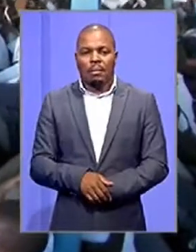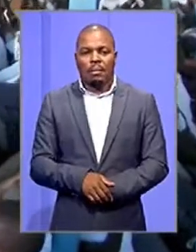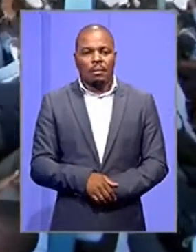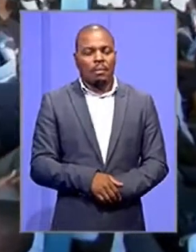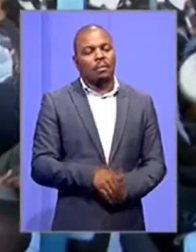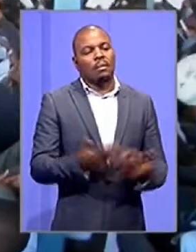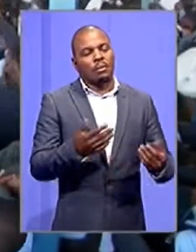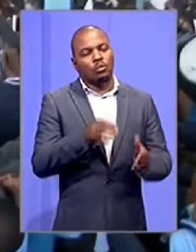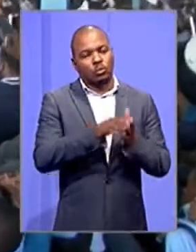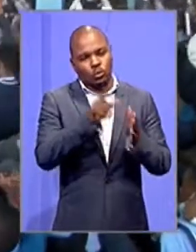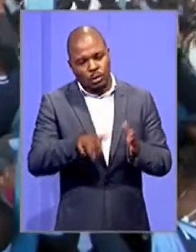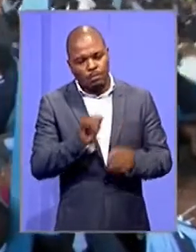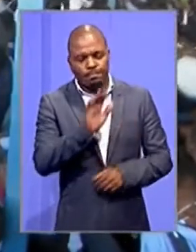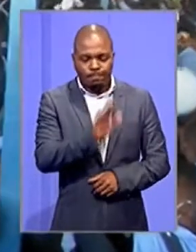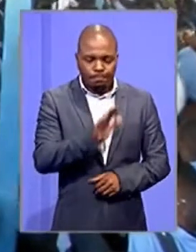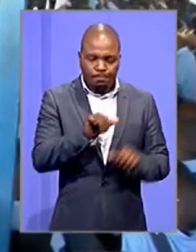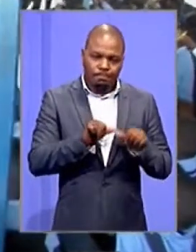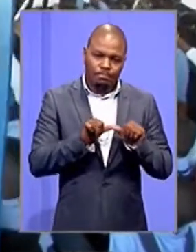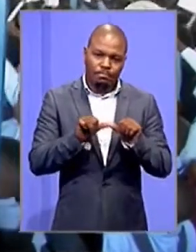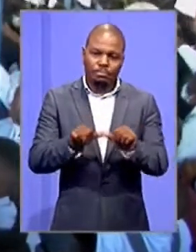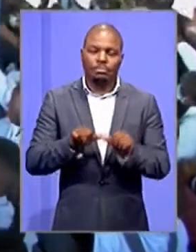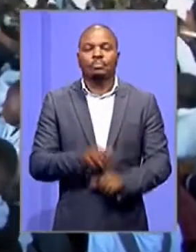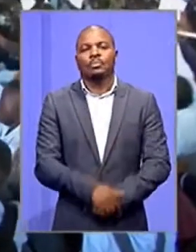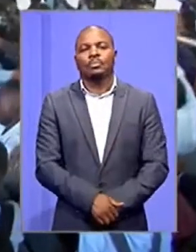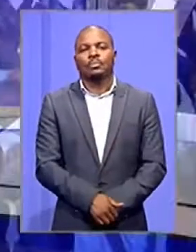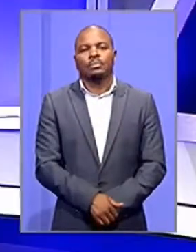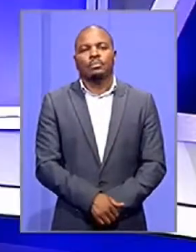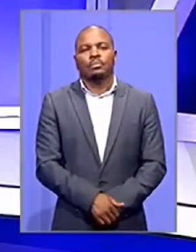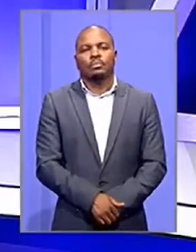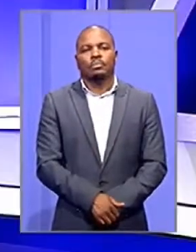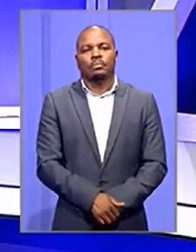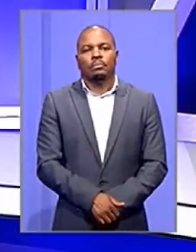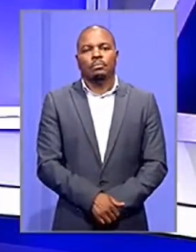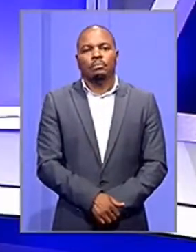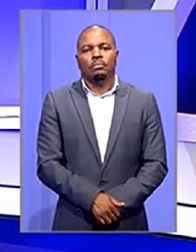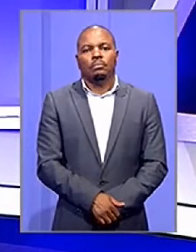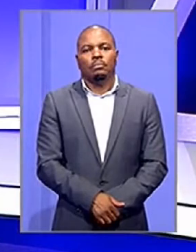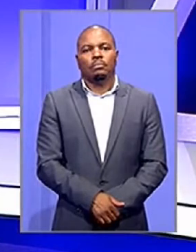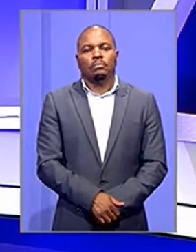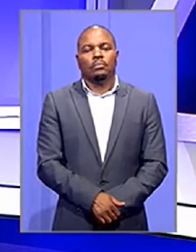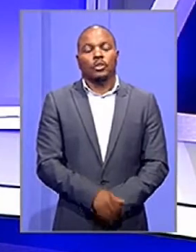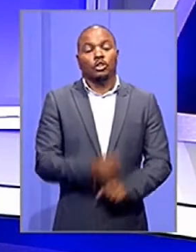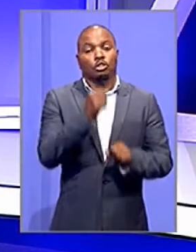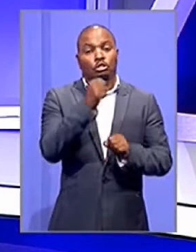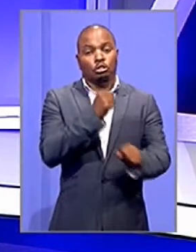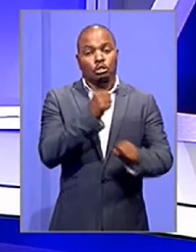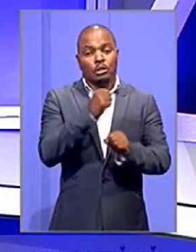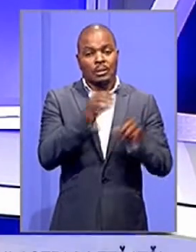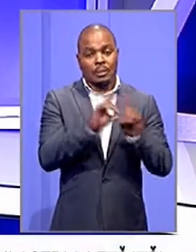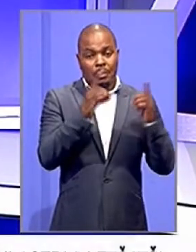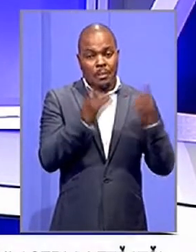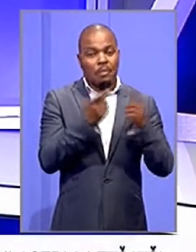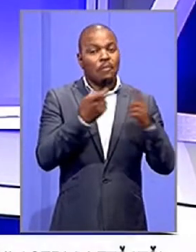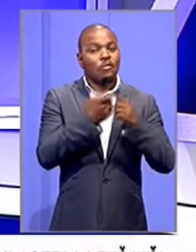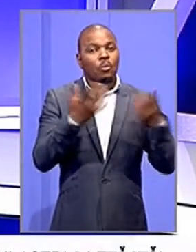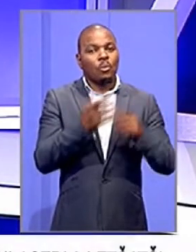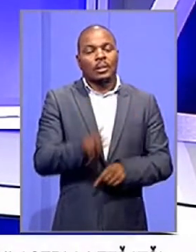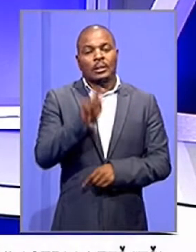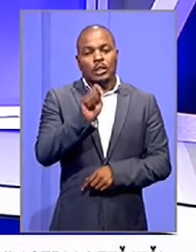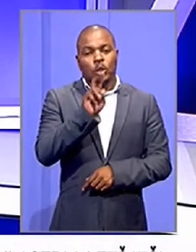a tsweletse go goroga kwa sekolong. Baithuti ba lefapha la engineering ba